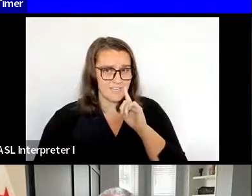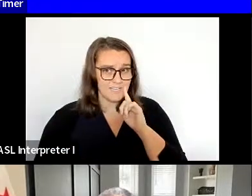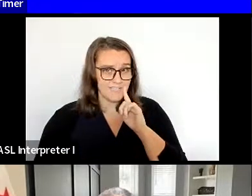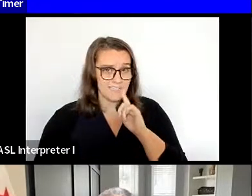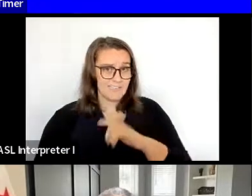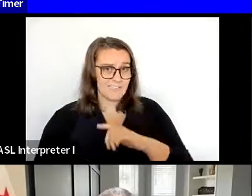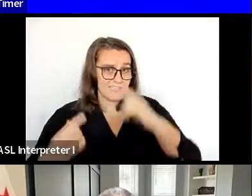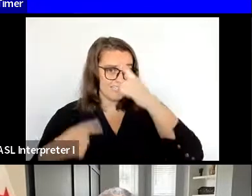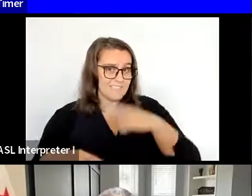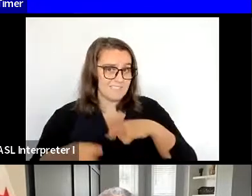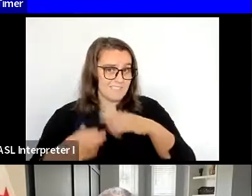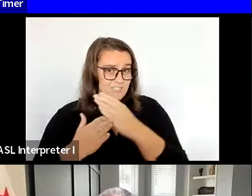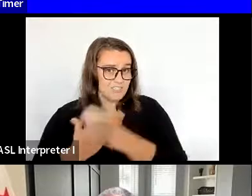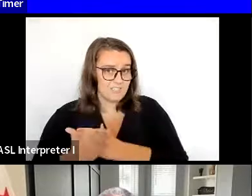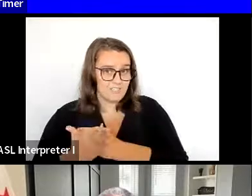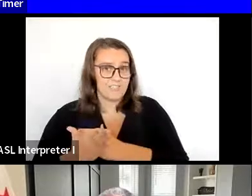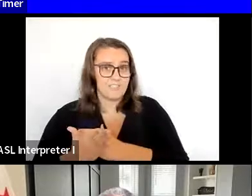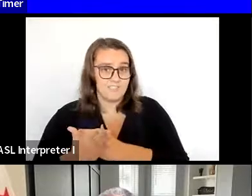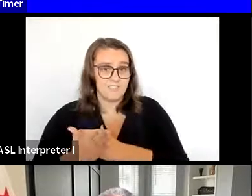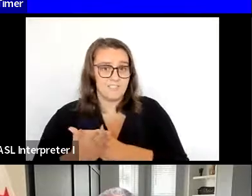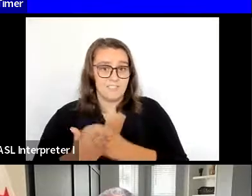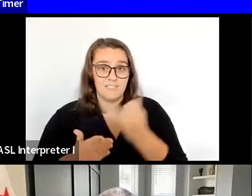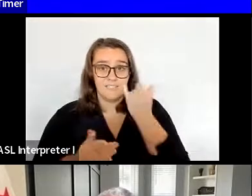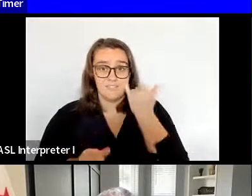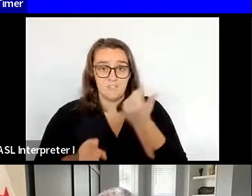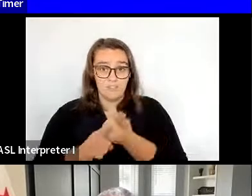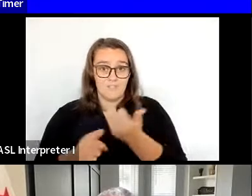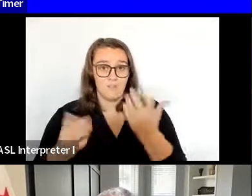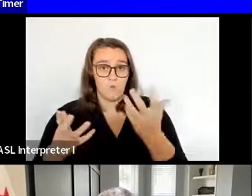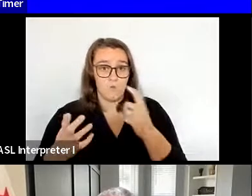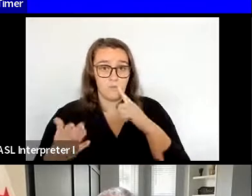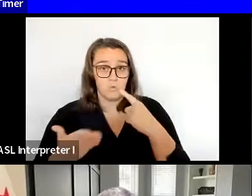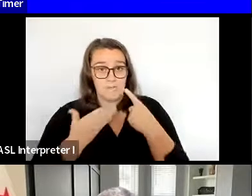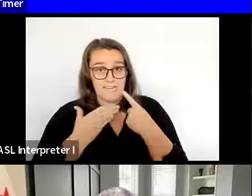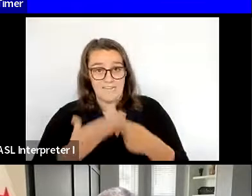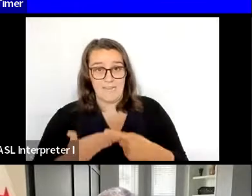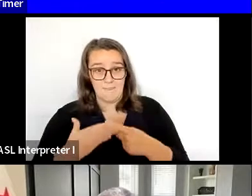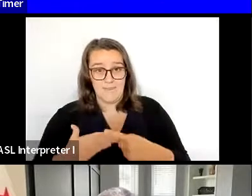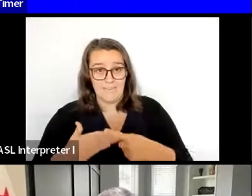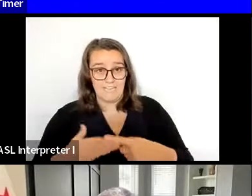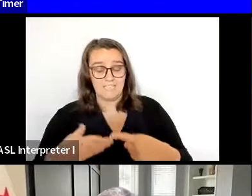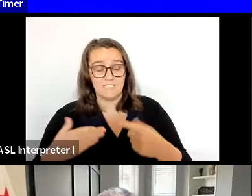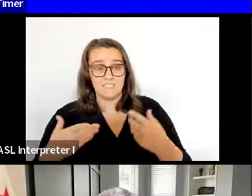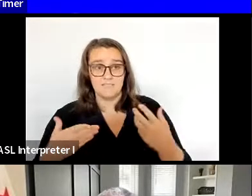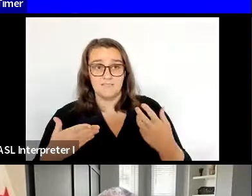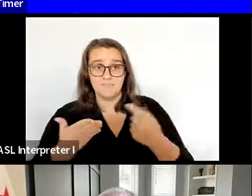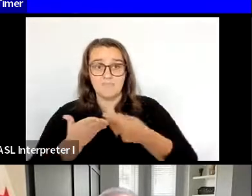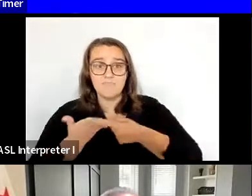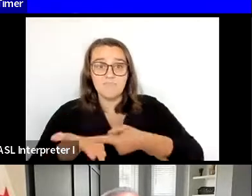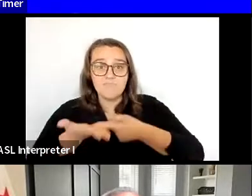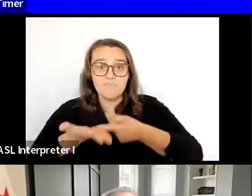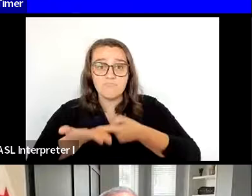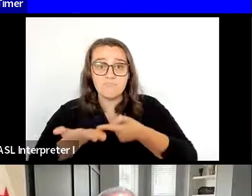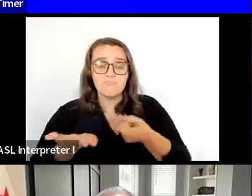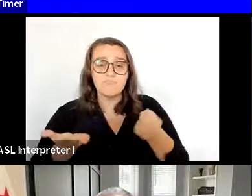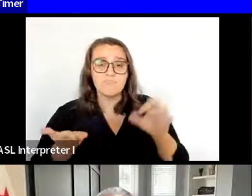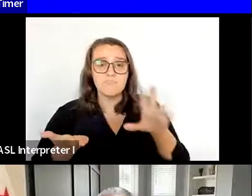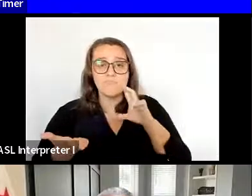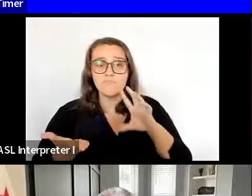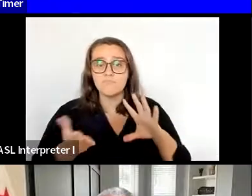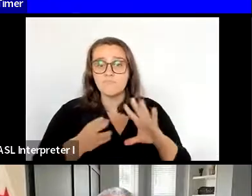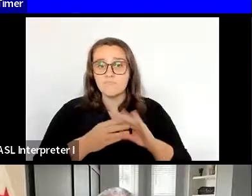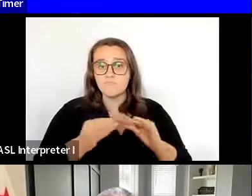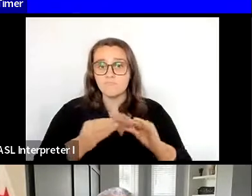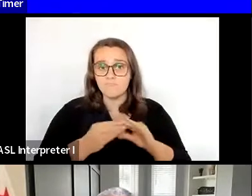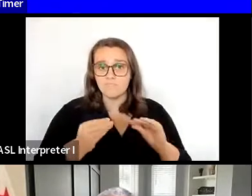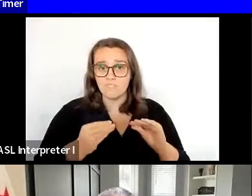consent agenda, and if you wish to debate it or discuss it or to make a statement, then you should take it